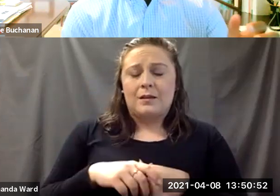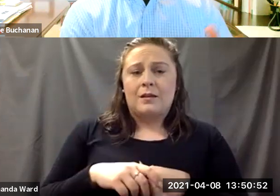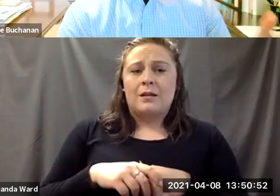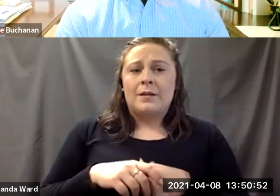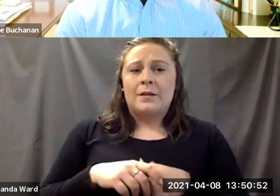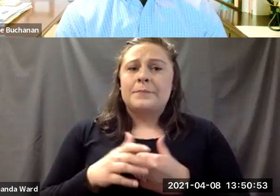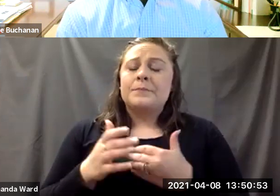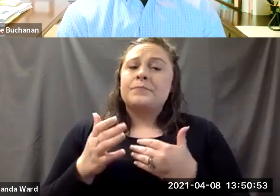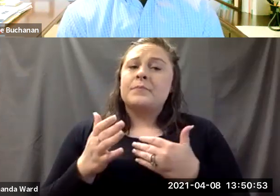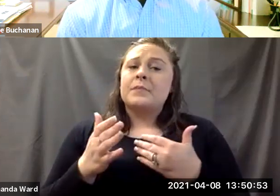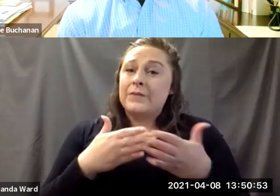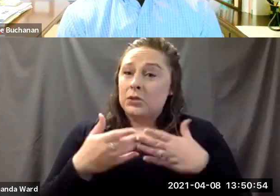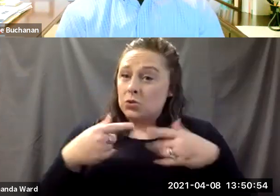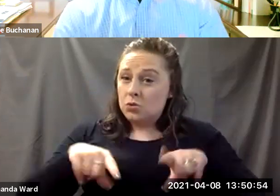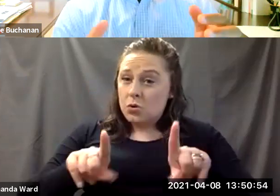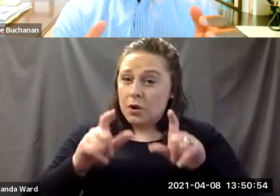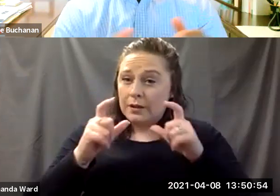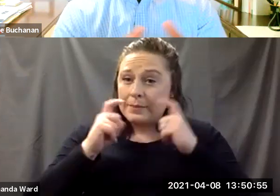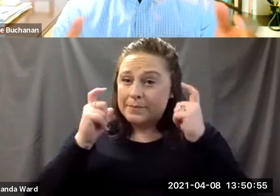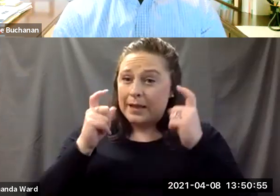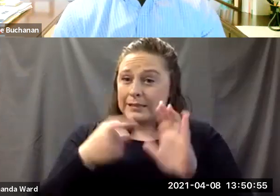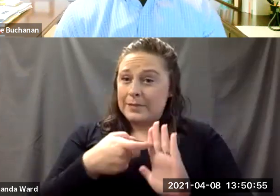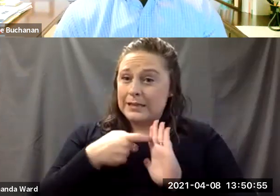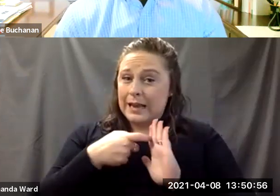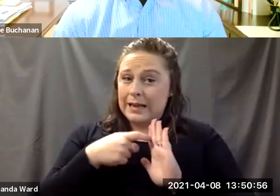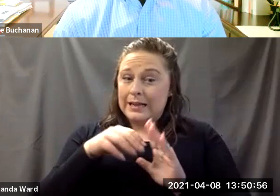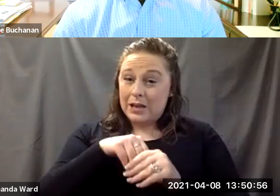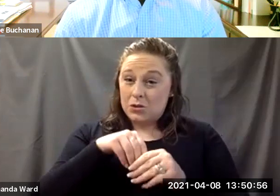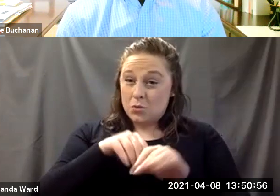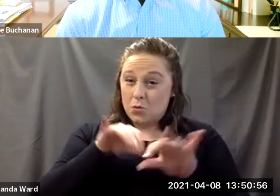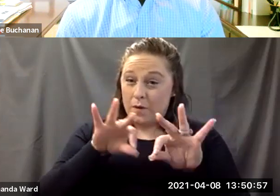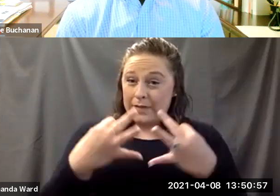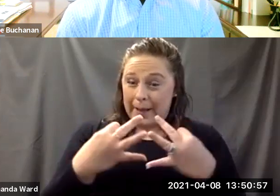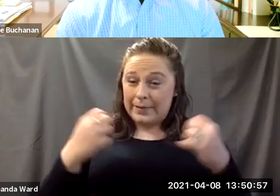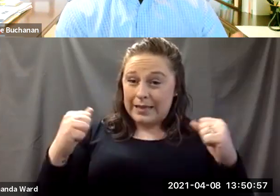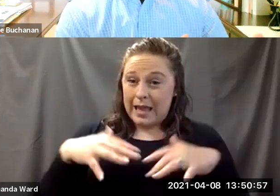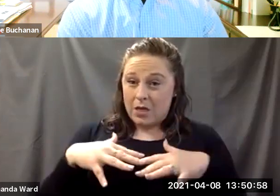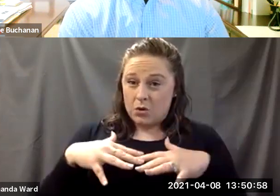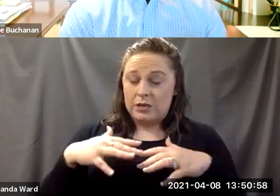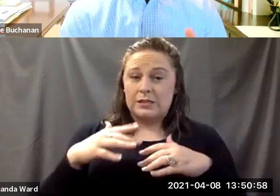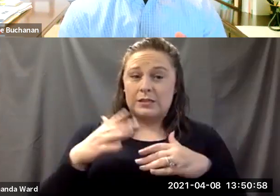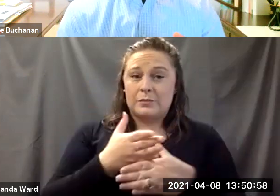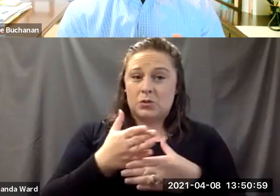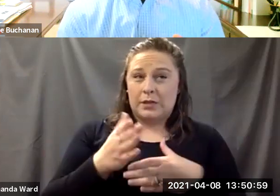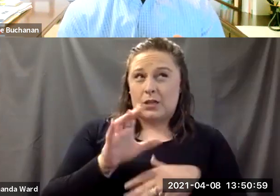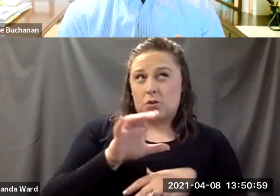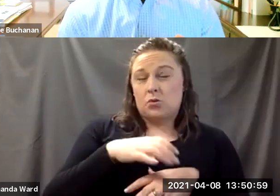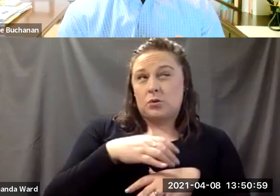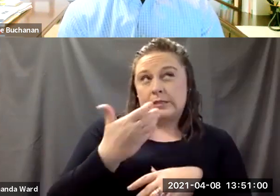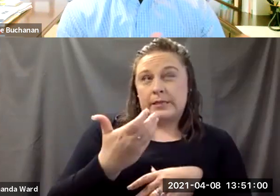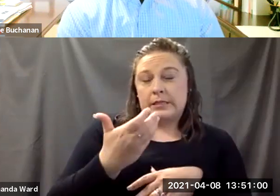even during the mask mandate, indoor family gatherings between Christmas